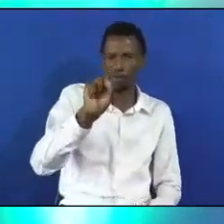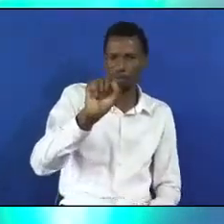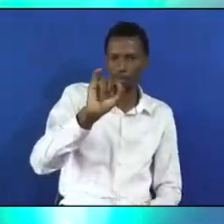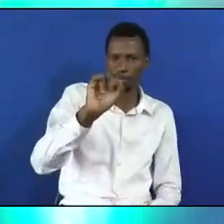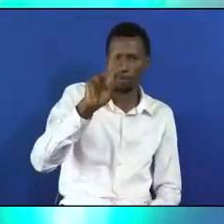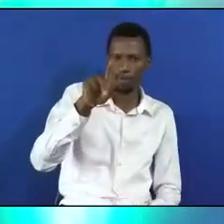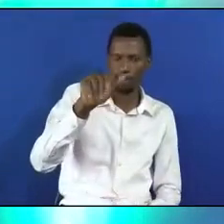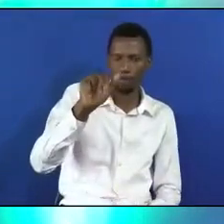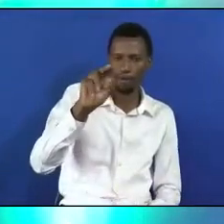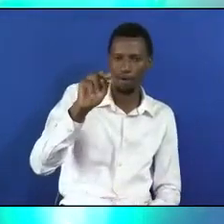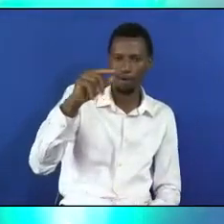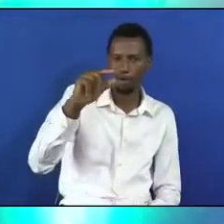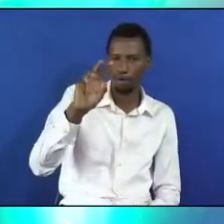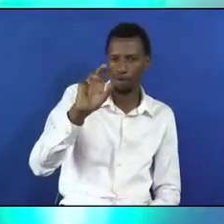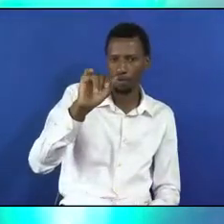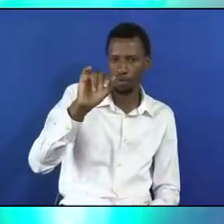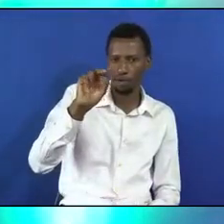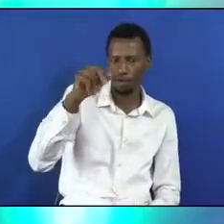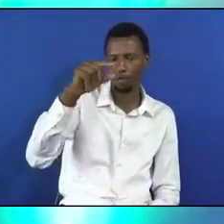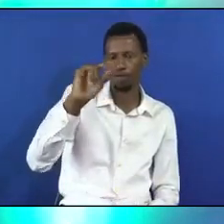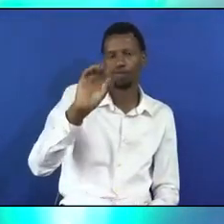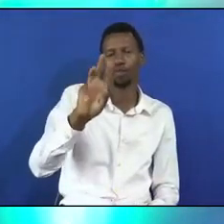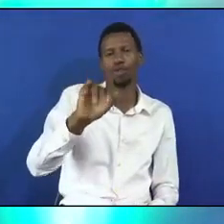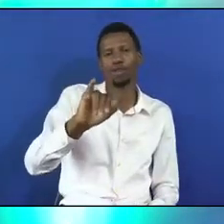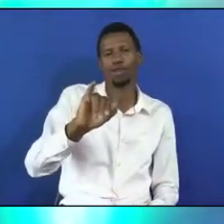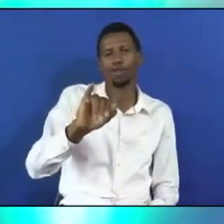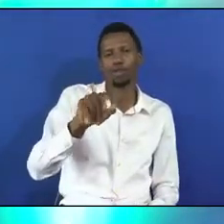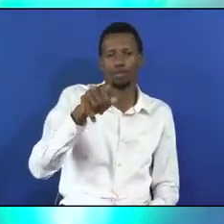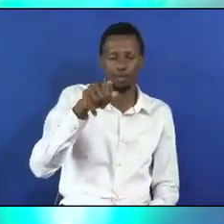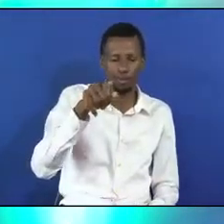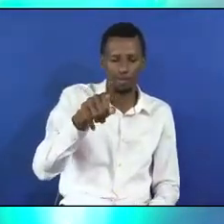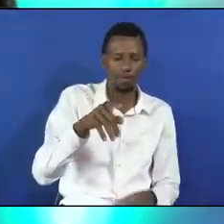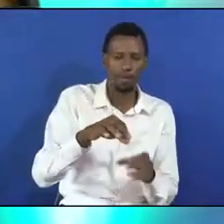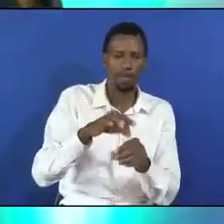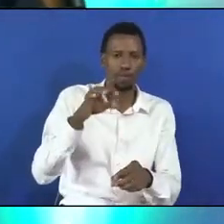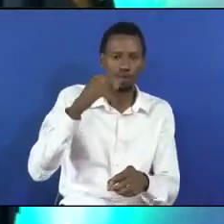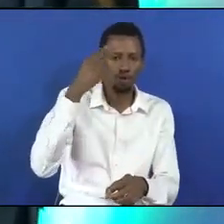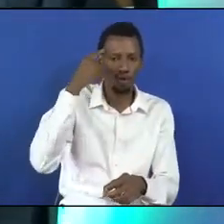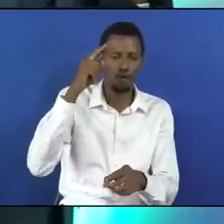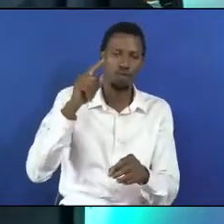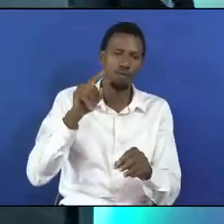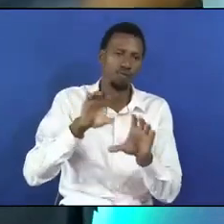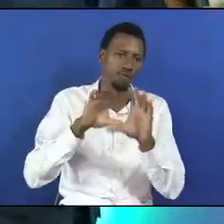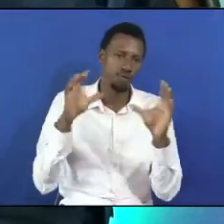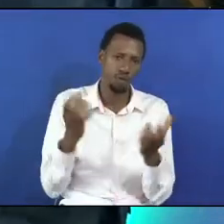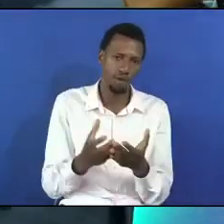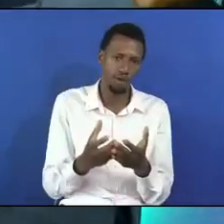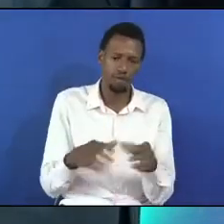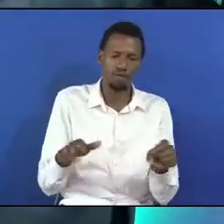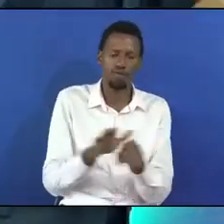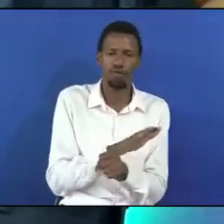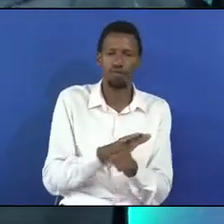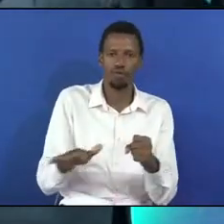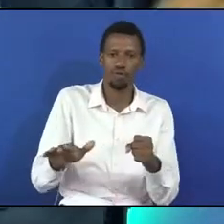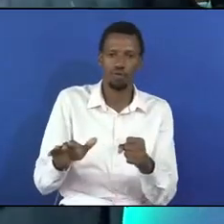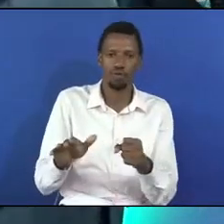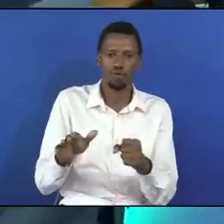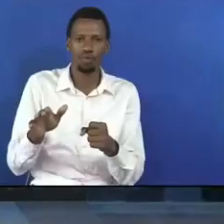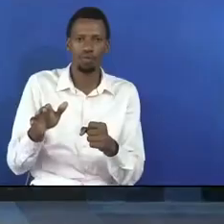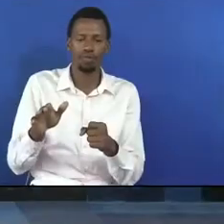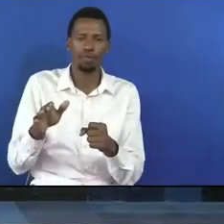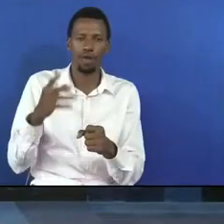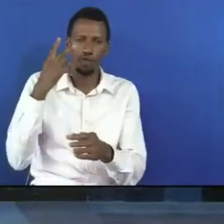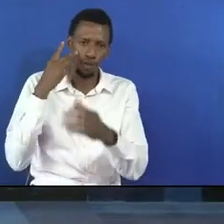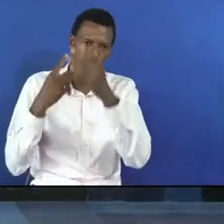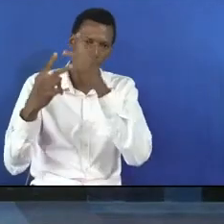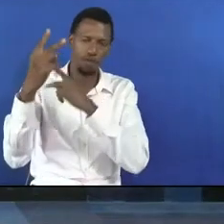is the spirit that comes from the evil one. That is a fulfillment of what? Of prophecy. The prophecy of love of many